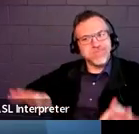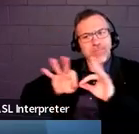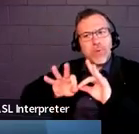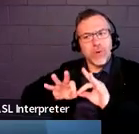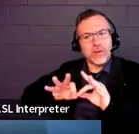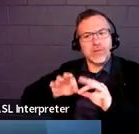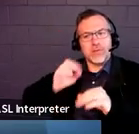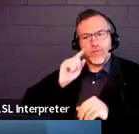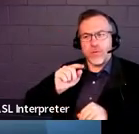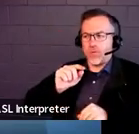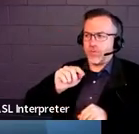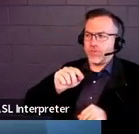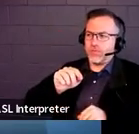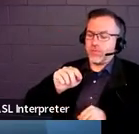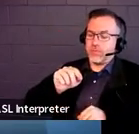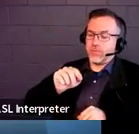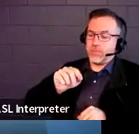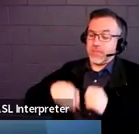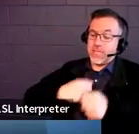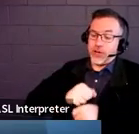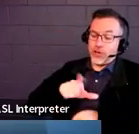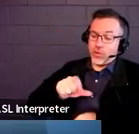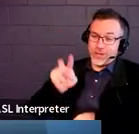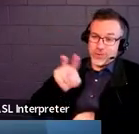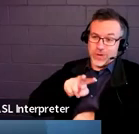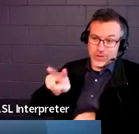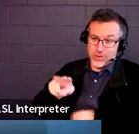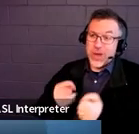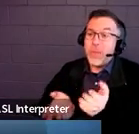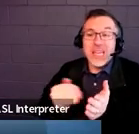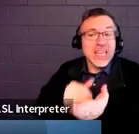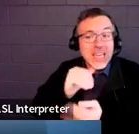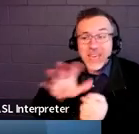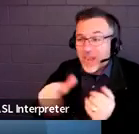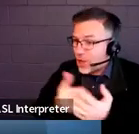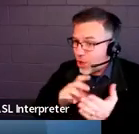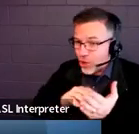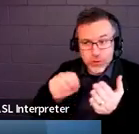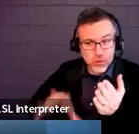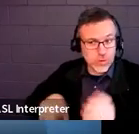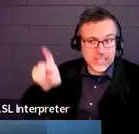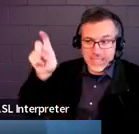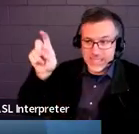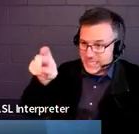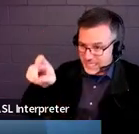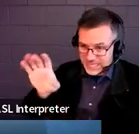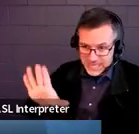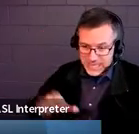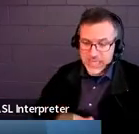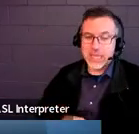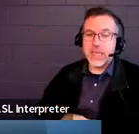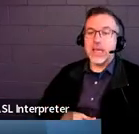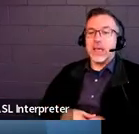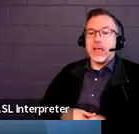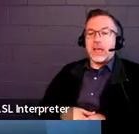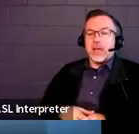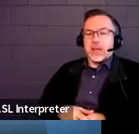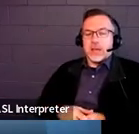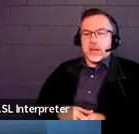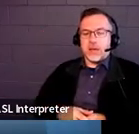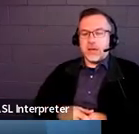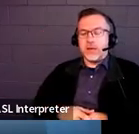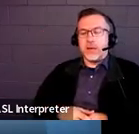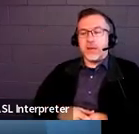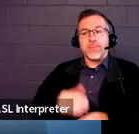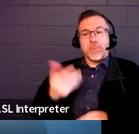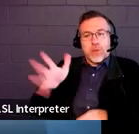22. But at the same time, not all students need that. So we are not going to, as we know, it's an IEP,